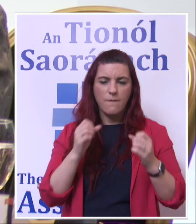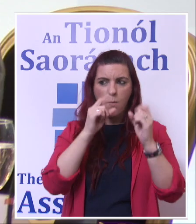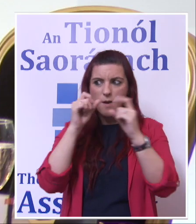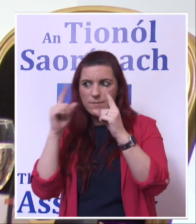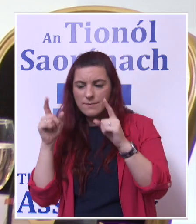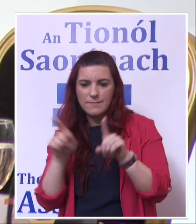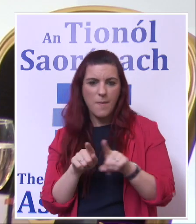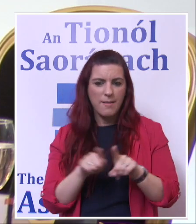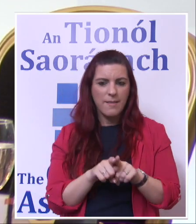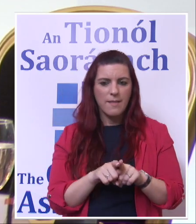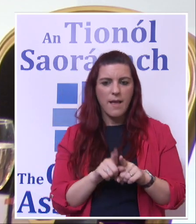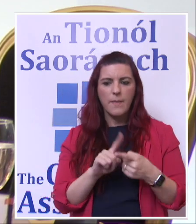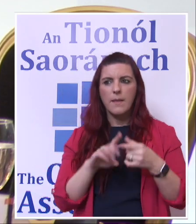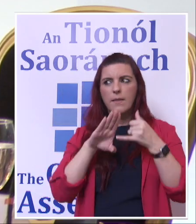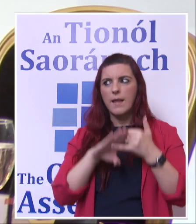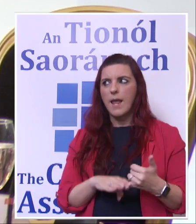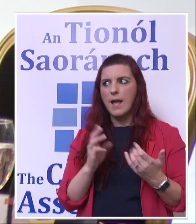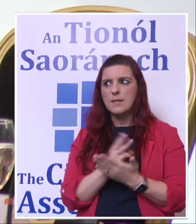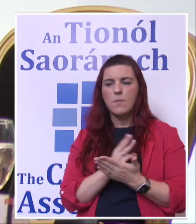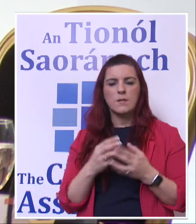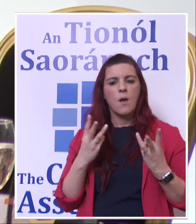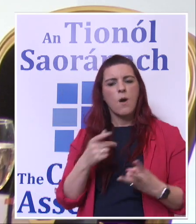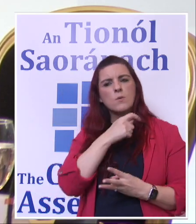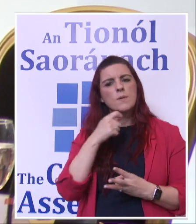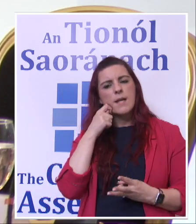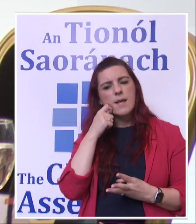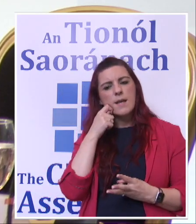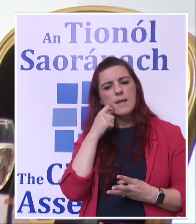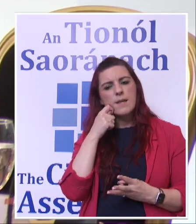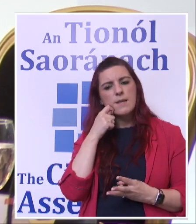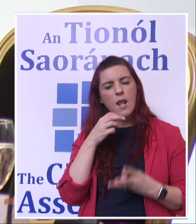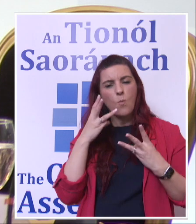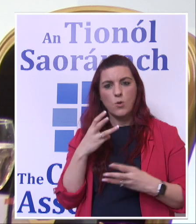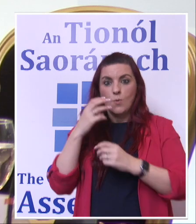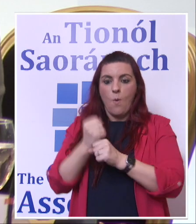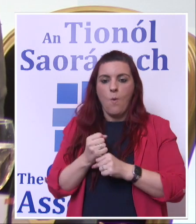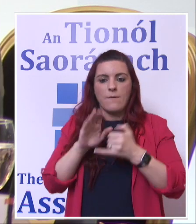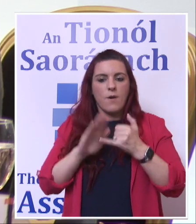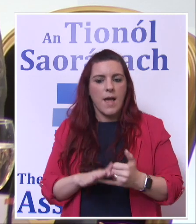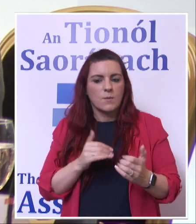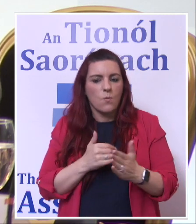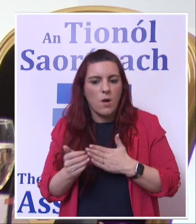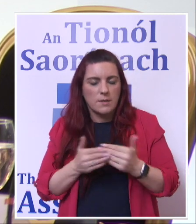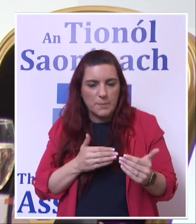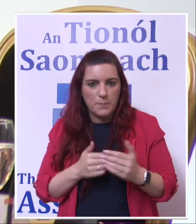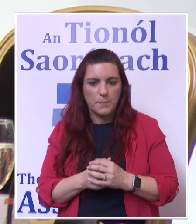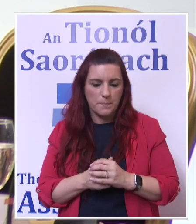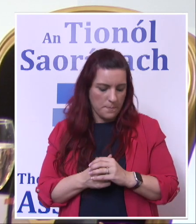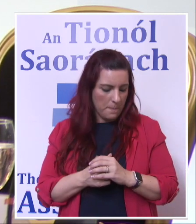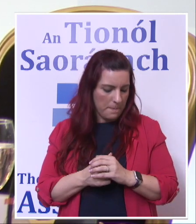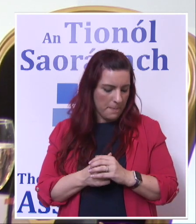and your family. So, and the last thing that I wanted to say, and I deliberately wanted to be last for this, is, you know, the question